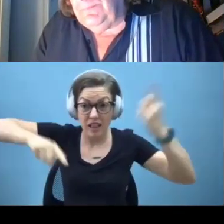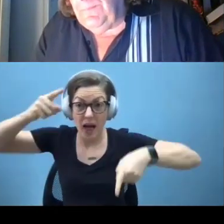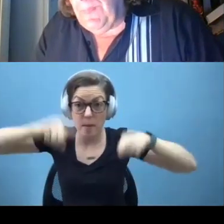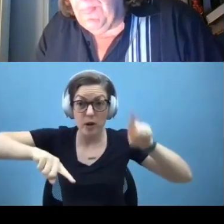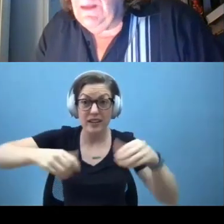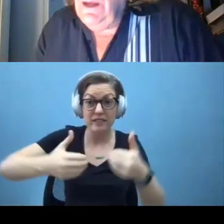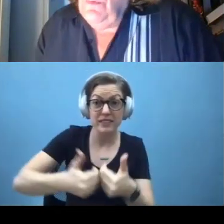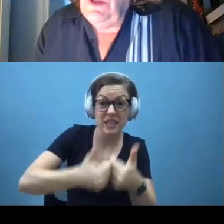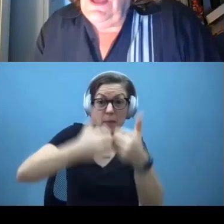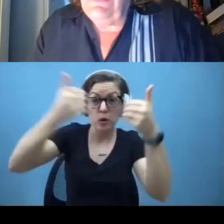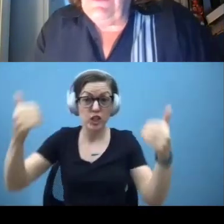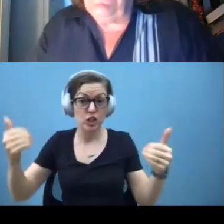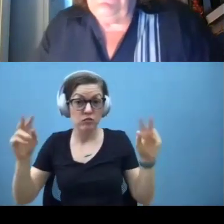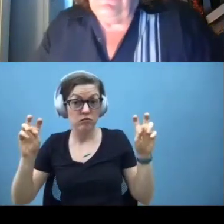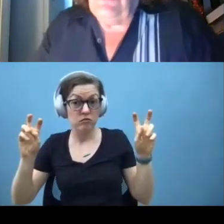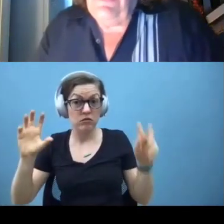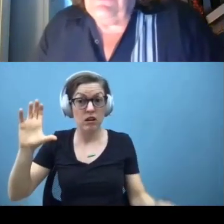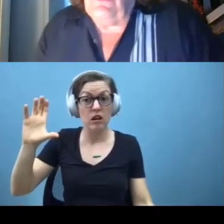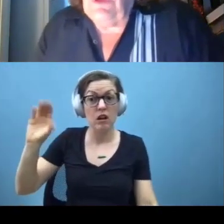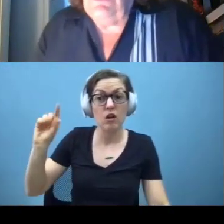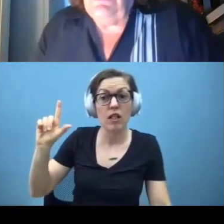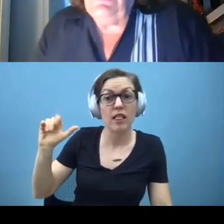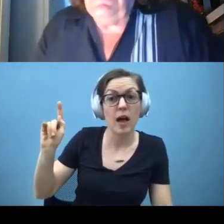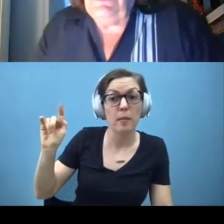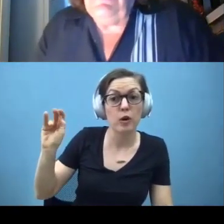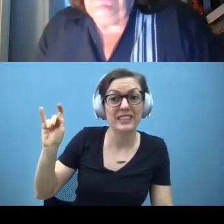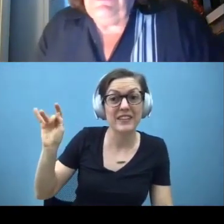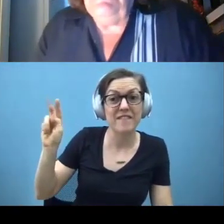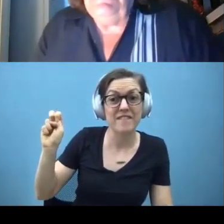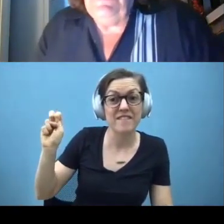a collaborative separation? Well, I think